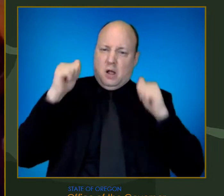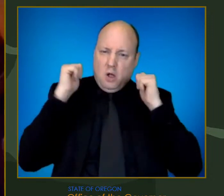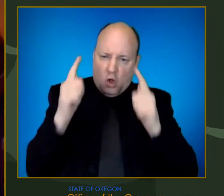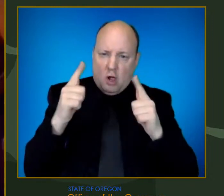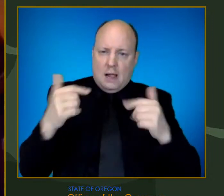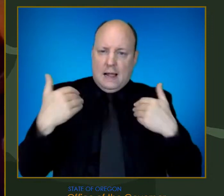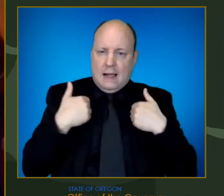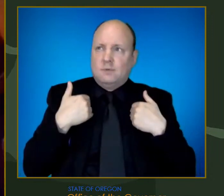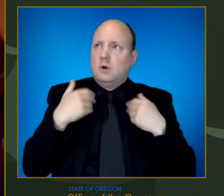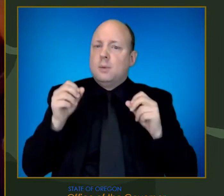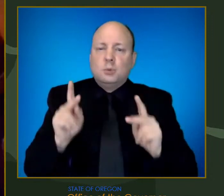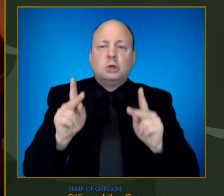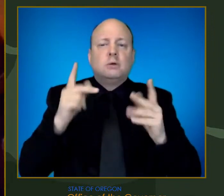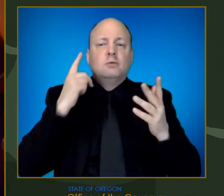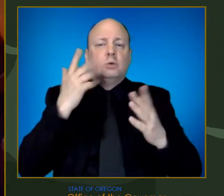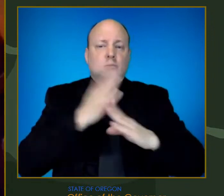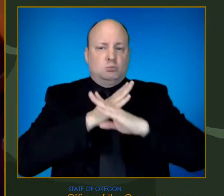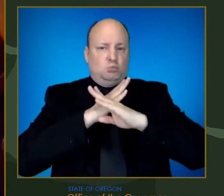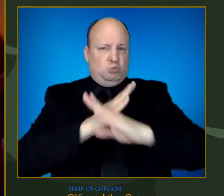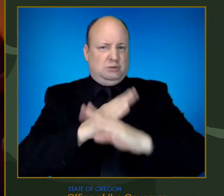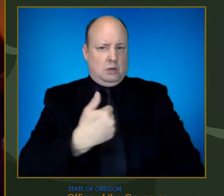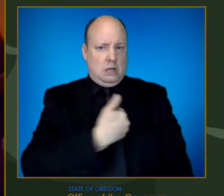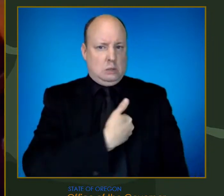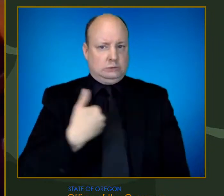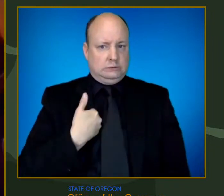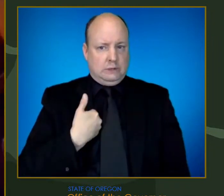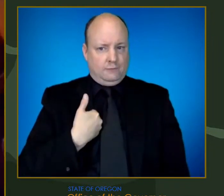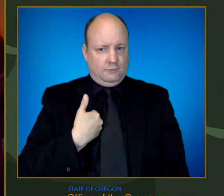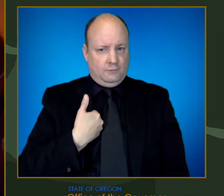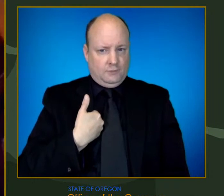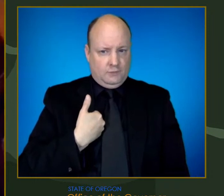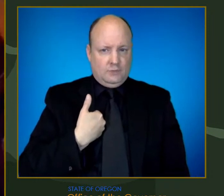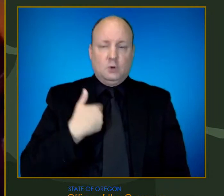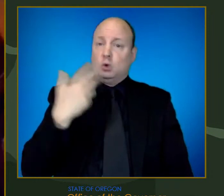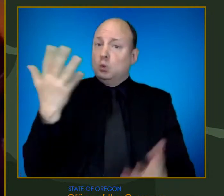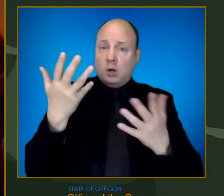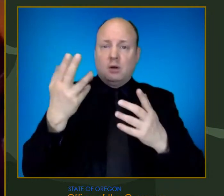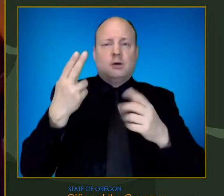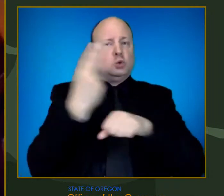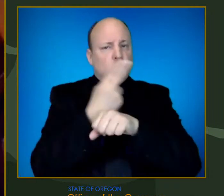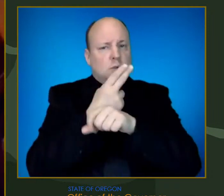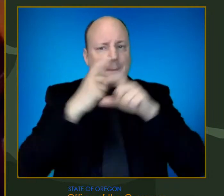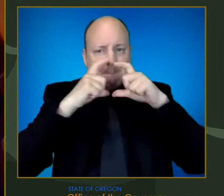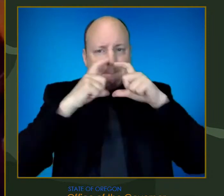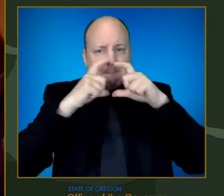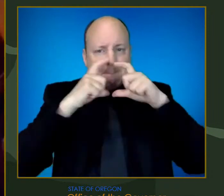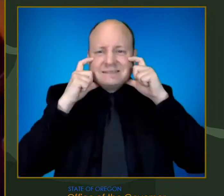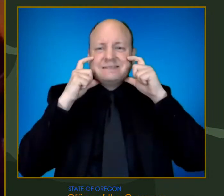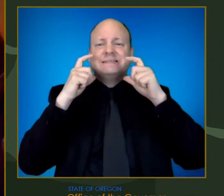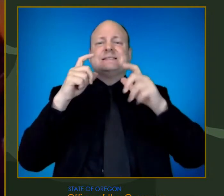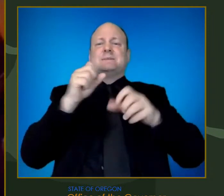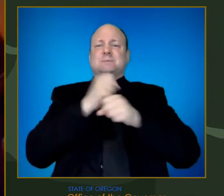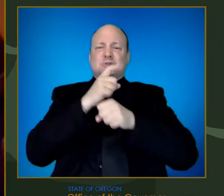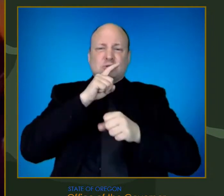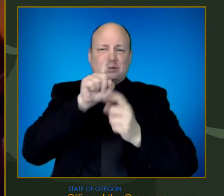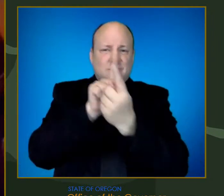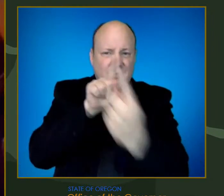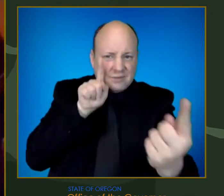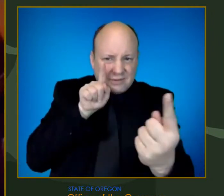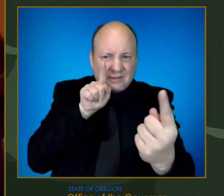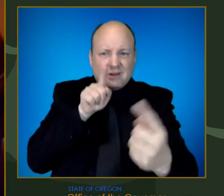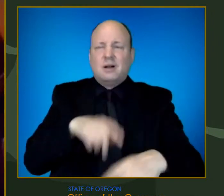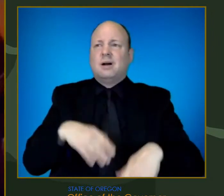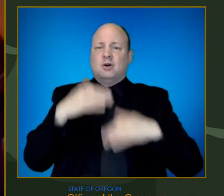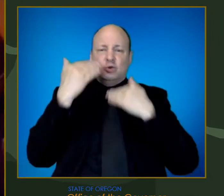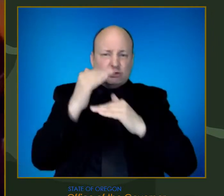loved ones by wearing masks, keeping our distance, and limiting high-risk indoor gatherings. And starting Monday, many more of us will have